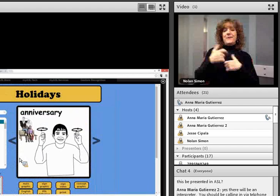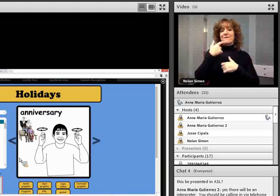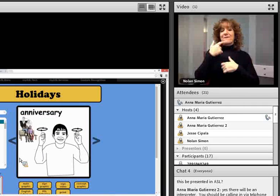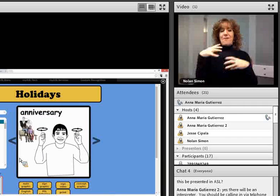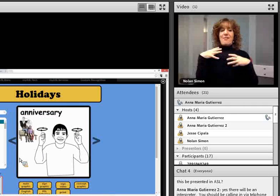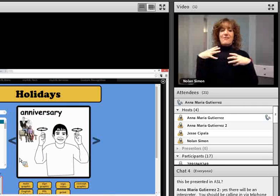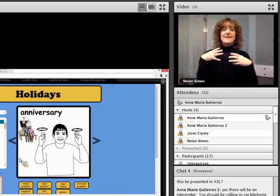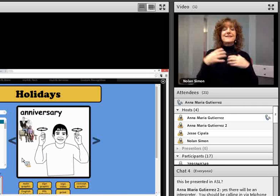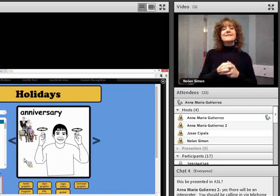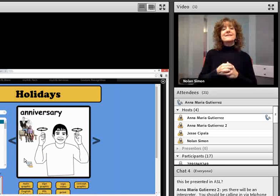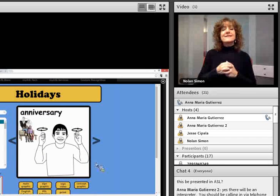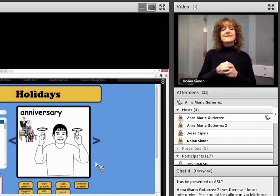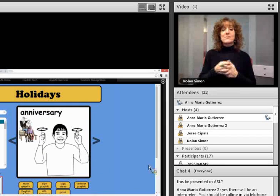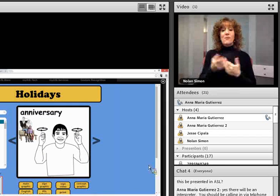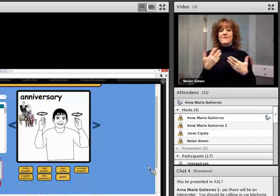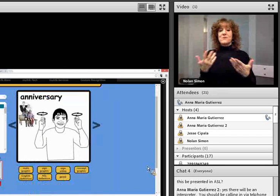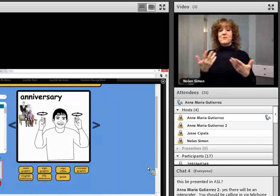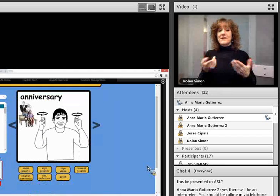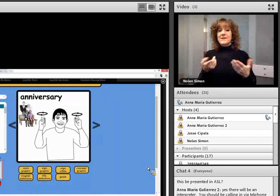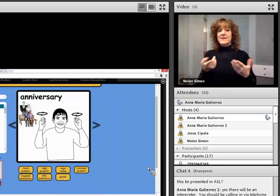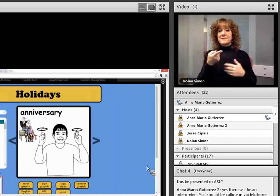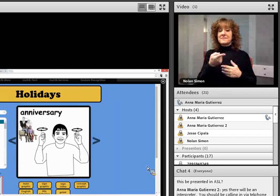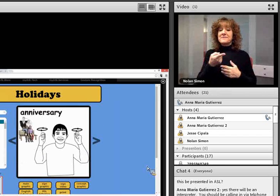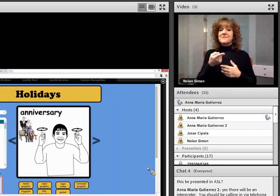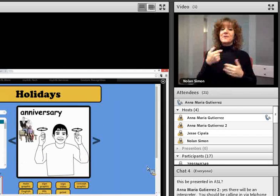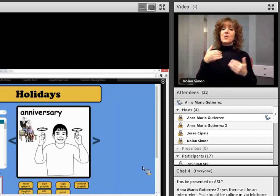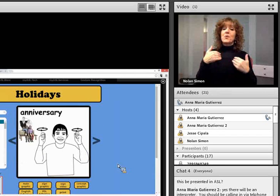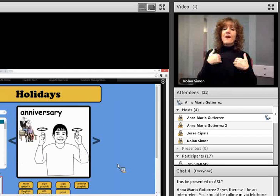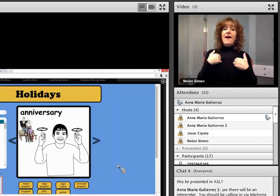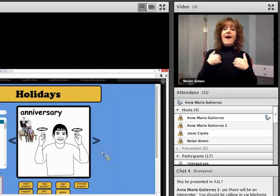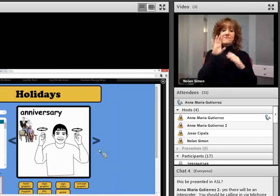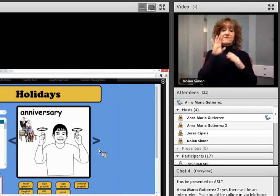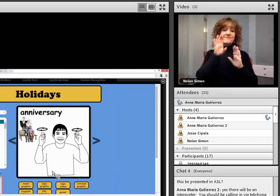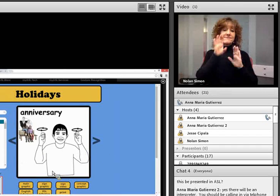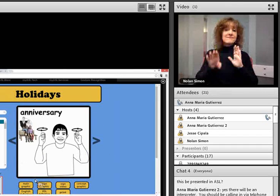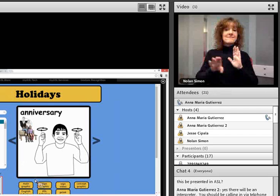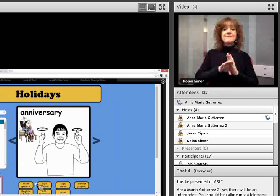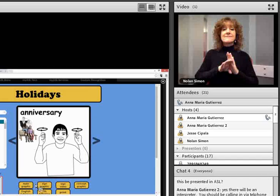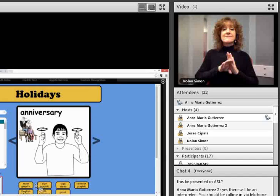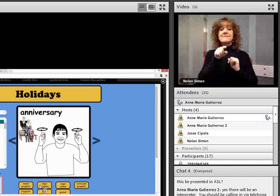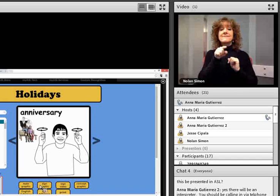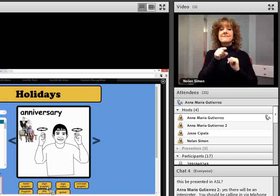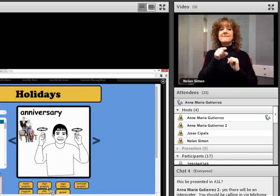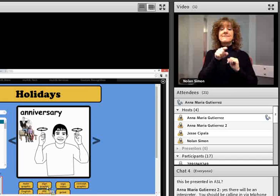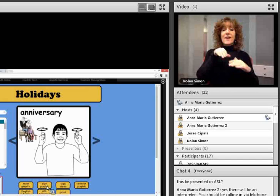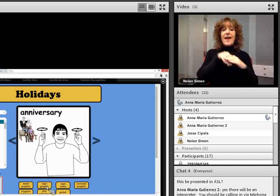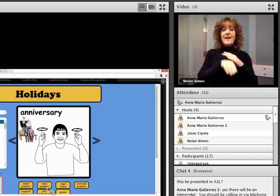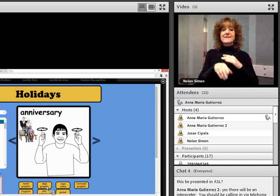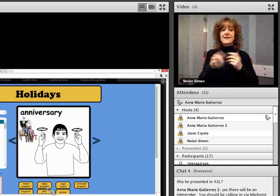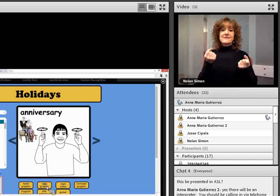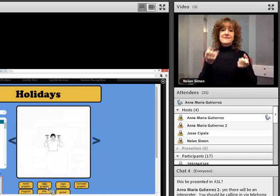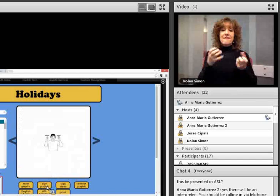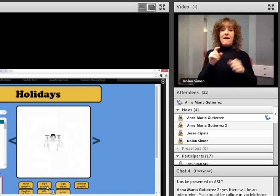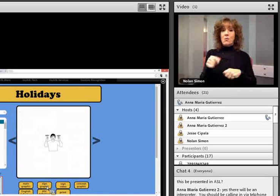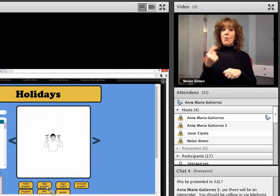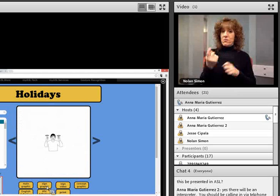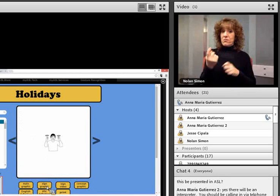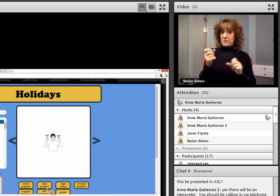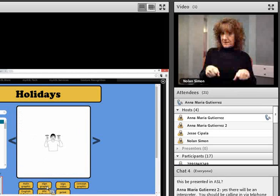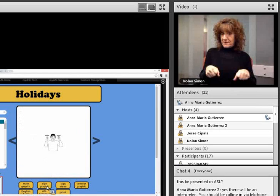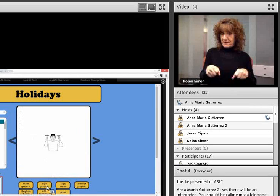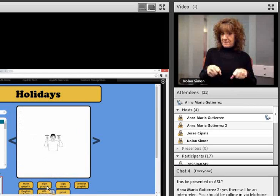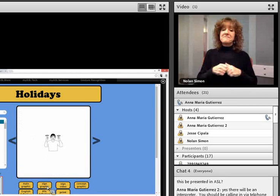you have here is you have your main graphic. You can access the sign-only graphic. You can get